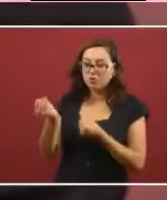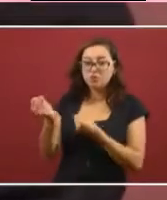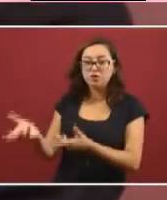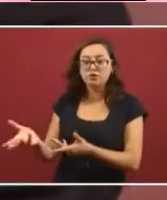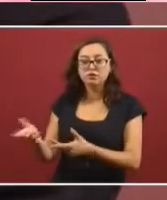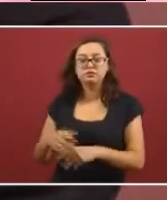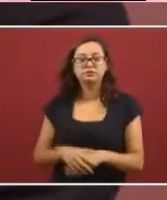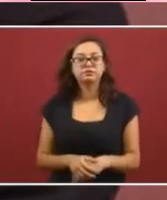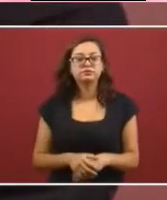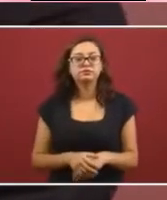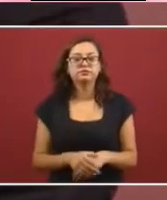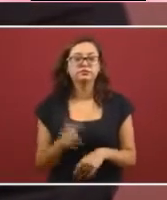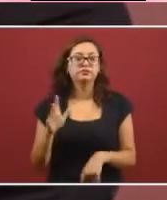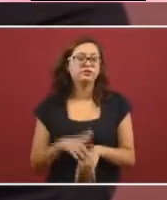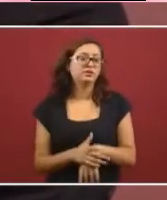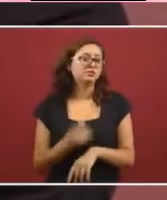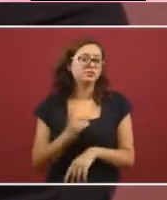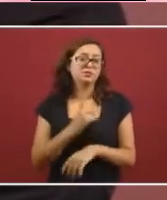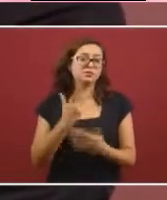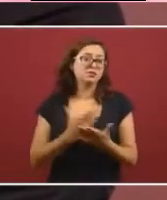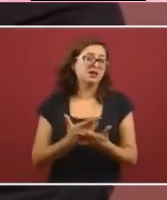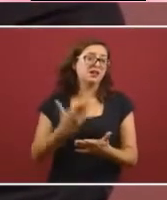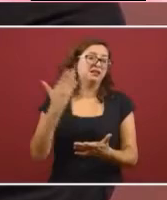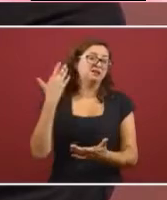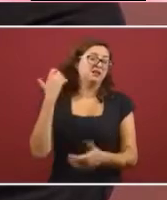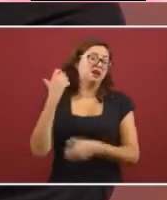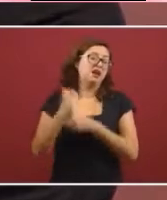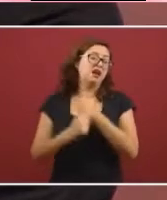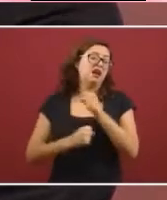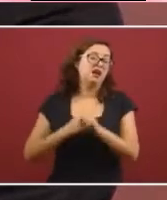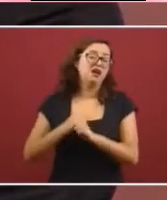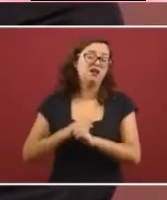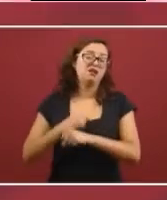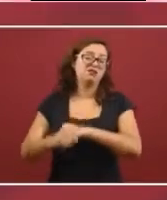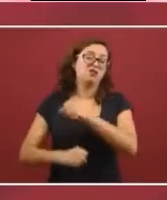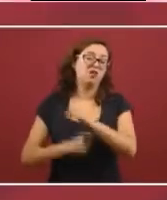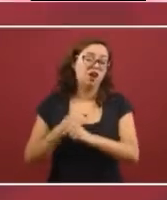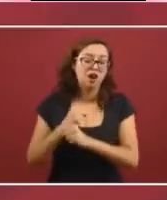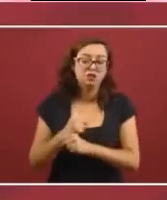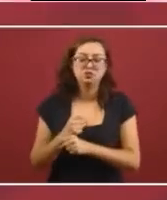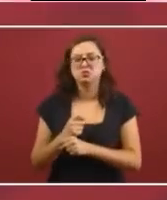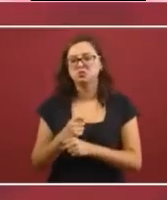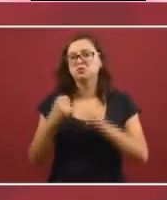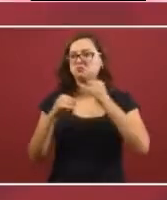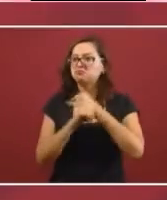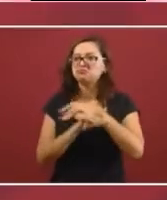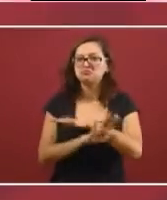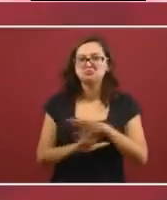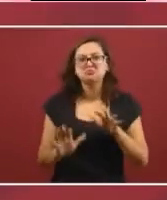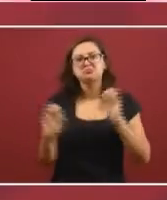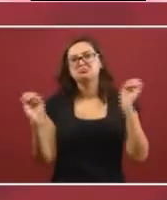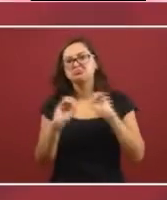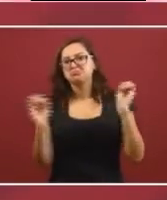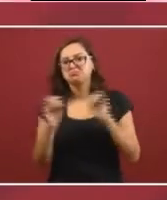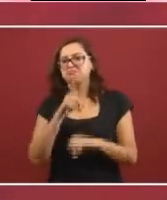before, it would take such a long time, and they would not inform, and nobody